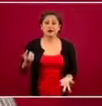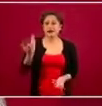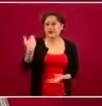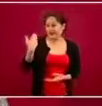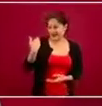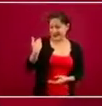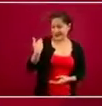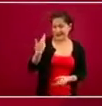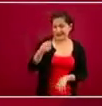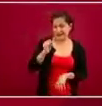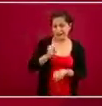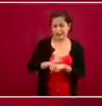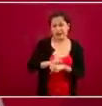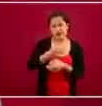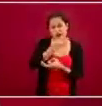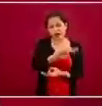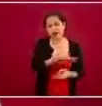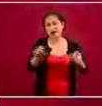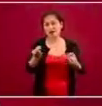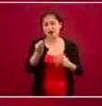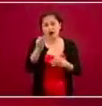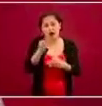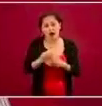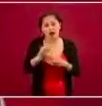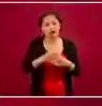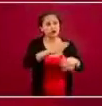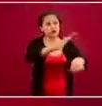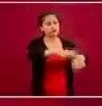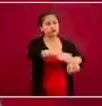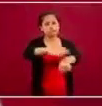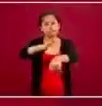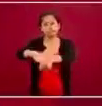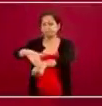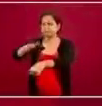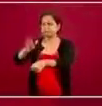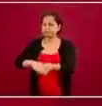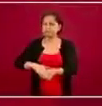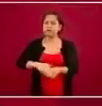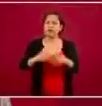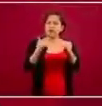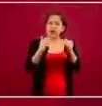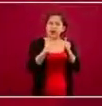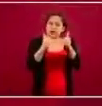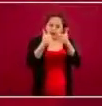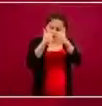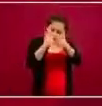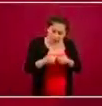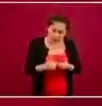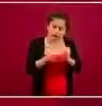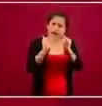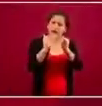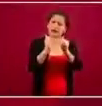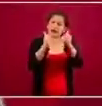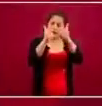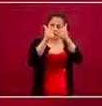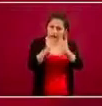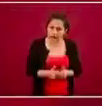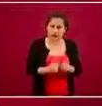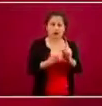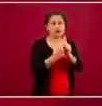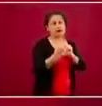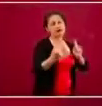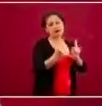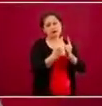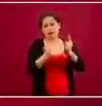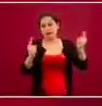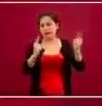we need to extreme precaution to reduce the number of increased infected cases, because when phase 3 is here,